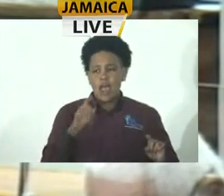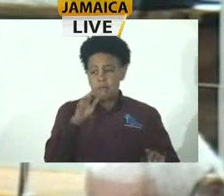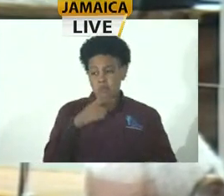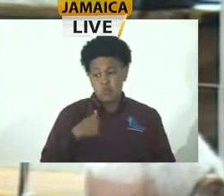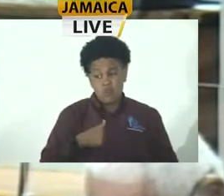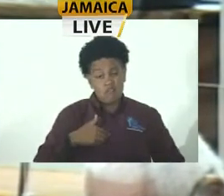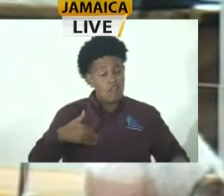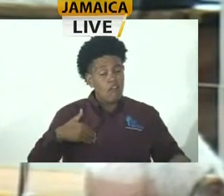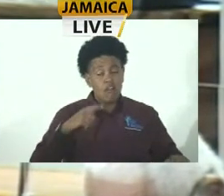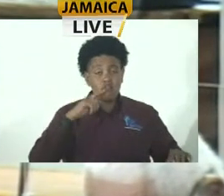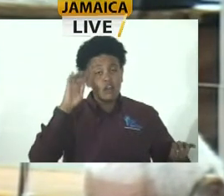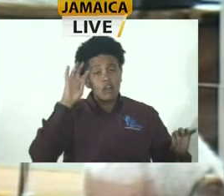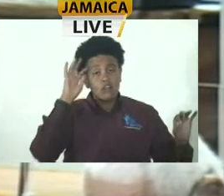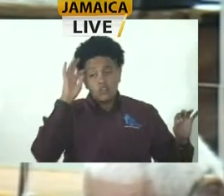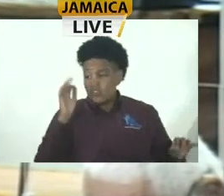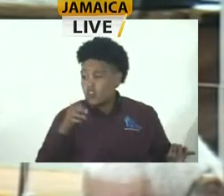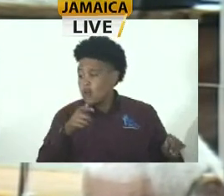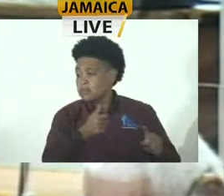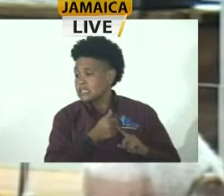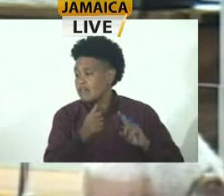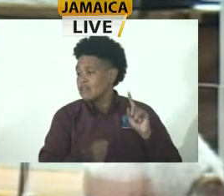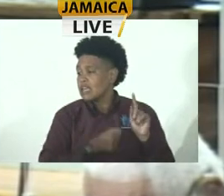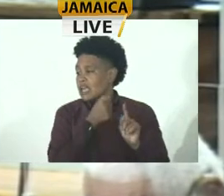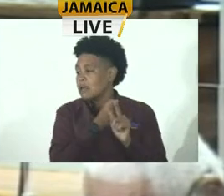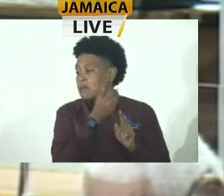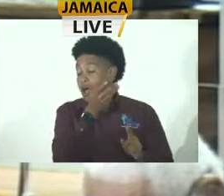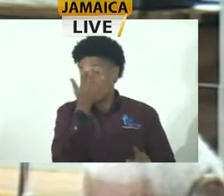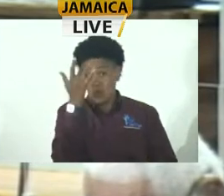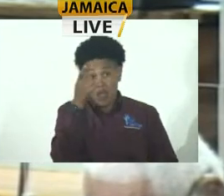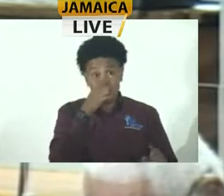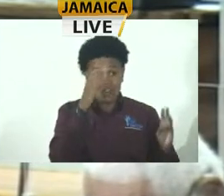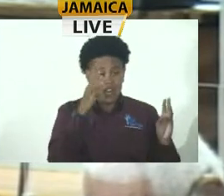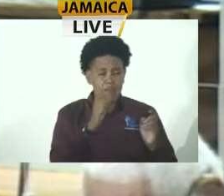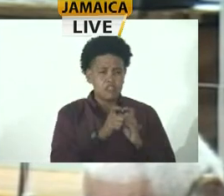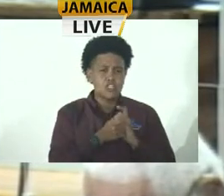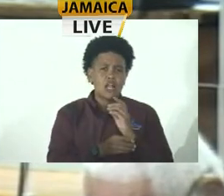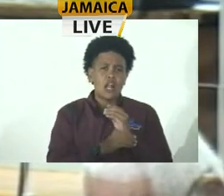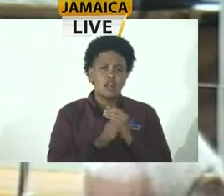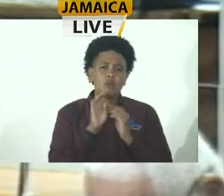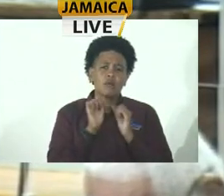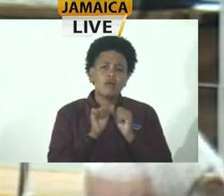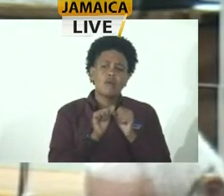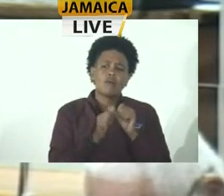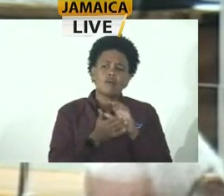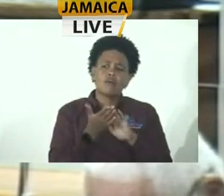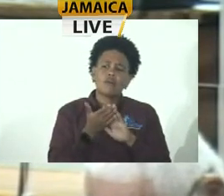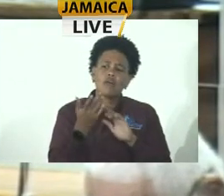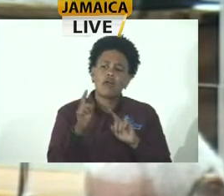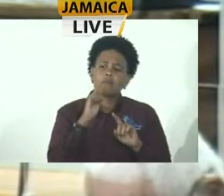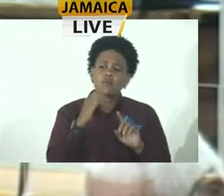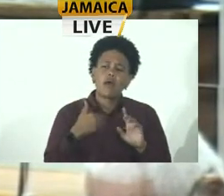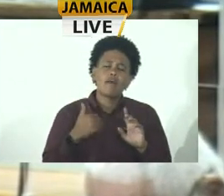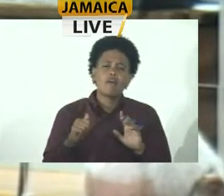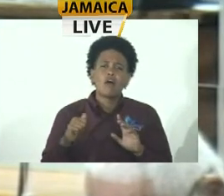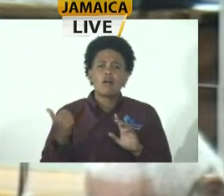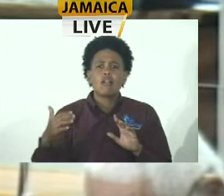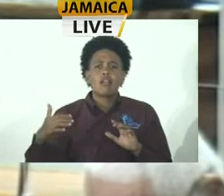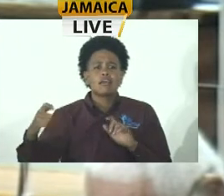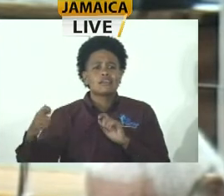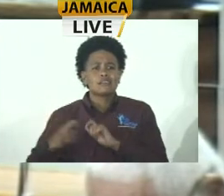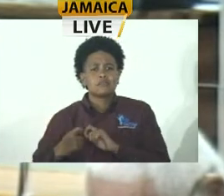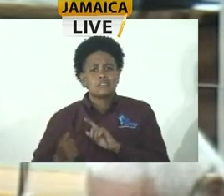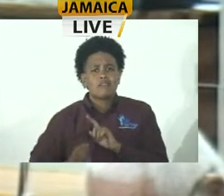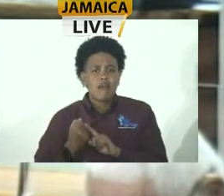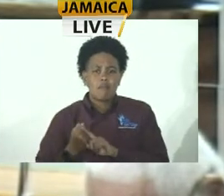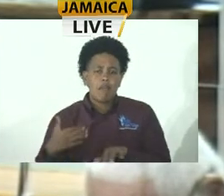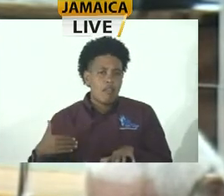yet to determine the impact climate change will also continue to have a yet unspecified impact